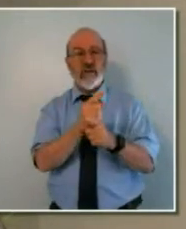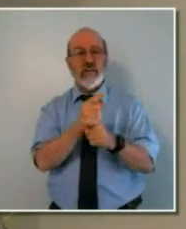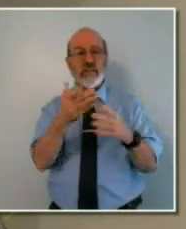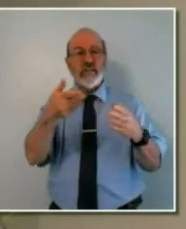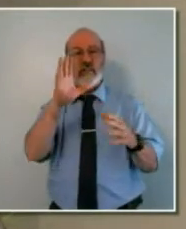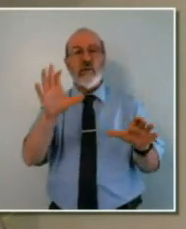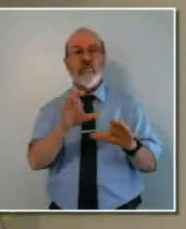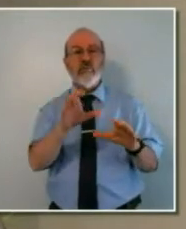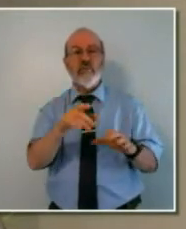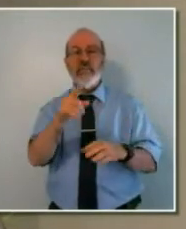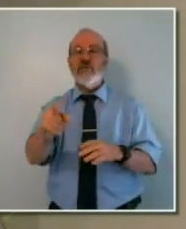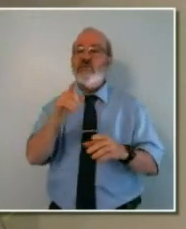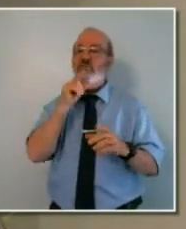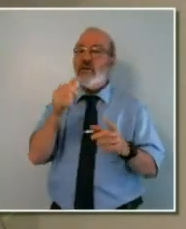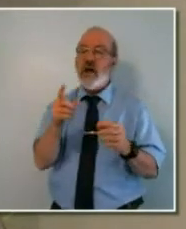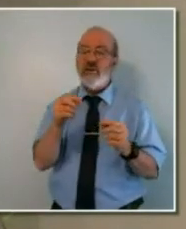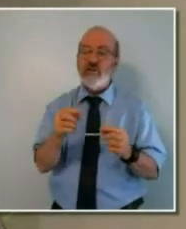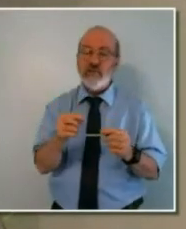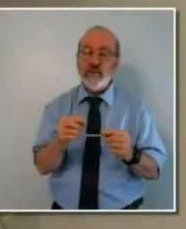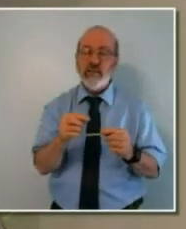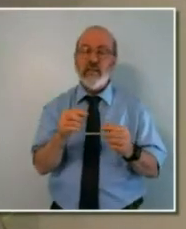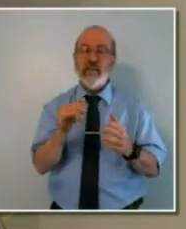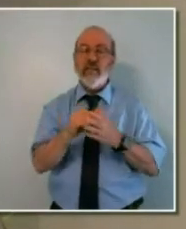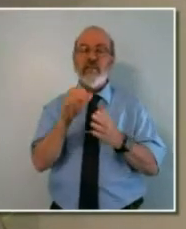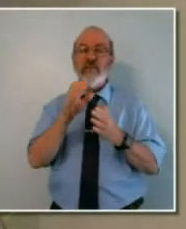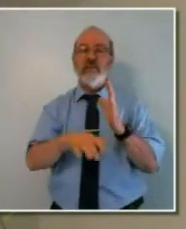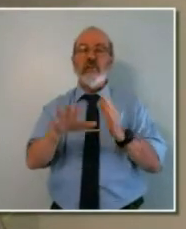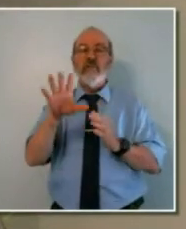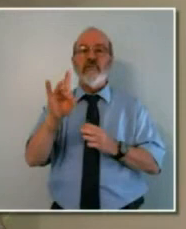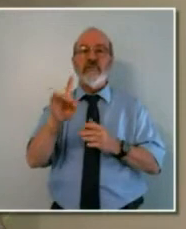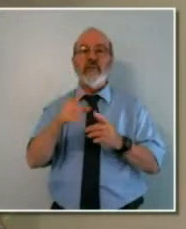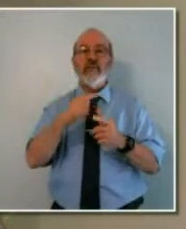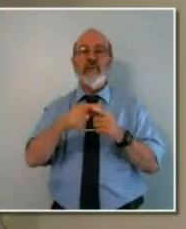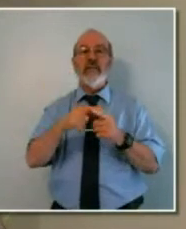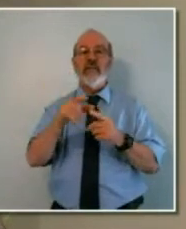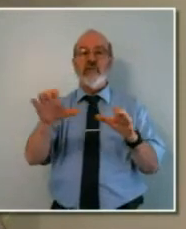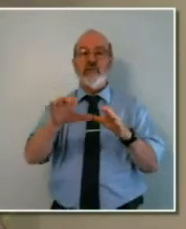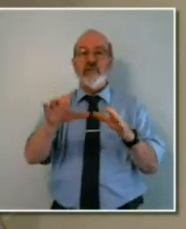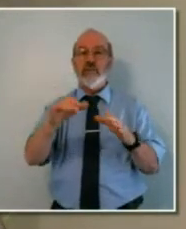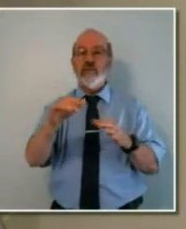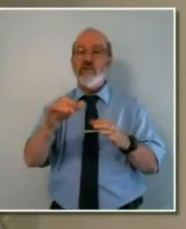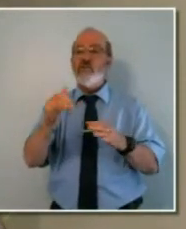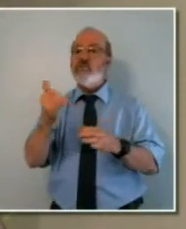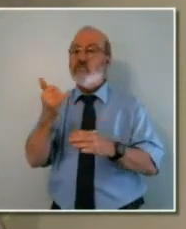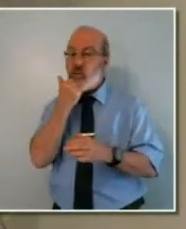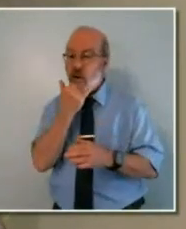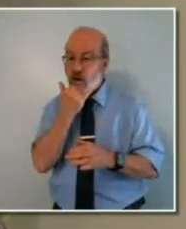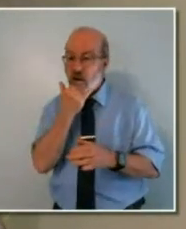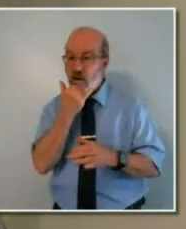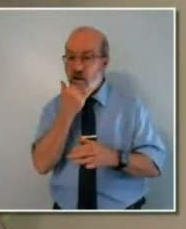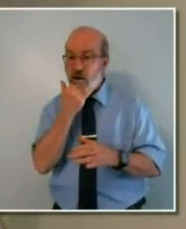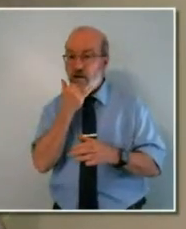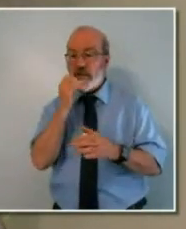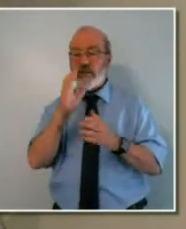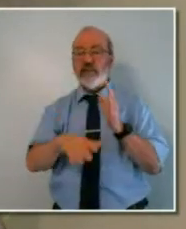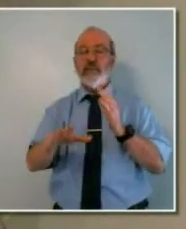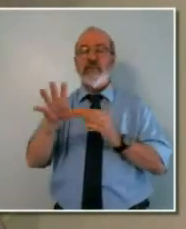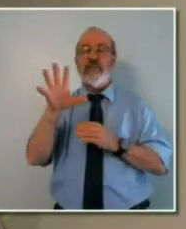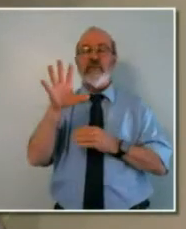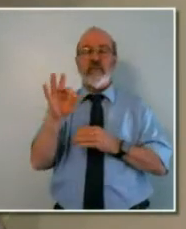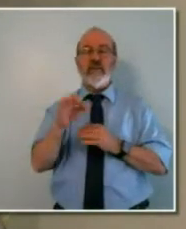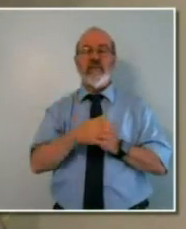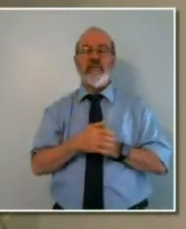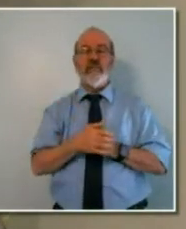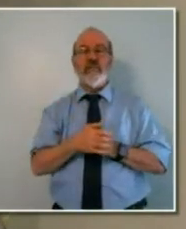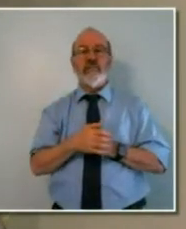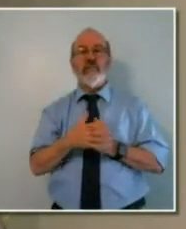you're not doing. That was in chapter 58. And then the things that you're doing that you should not be doing in chapter 59. Here's what